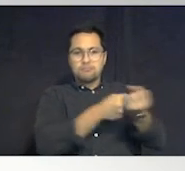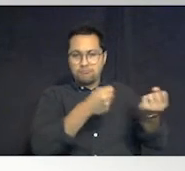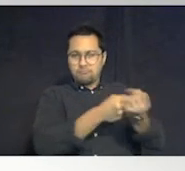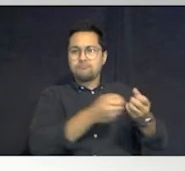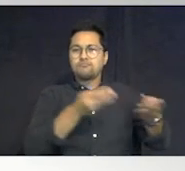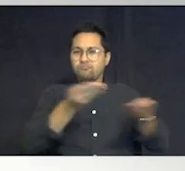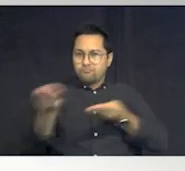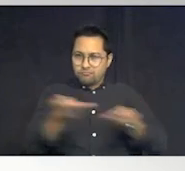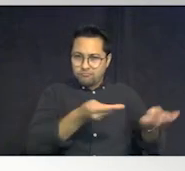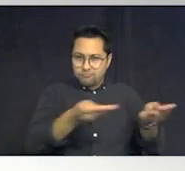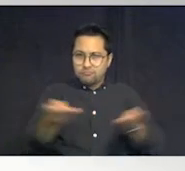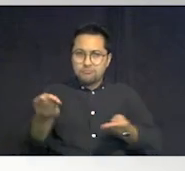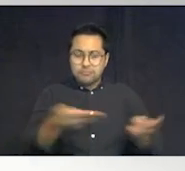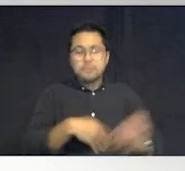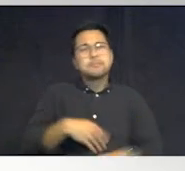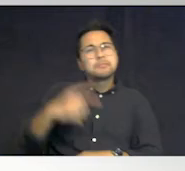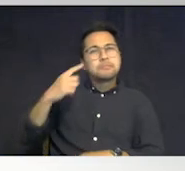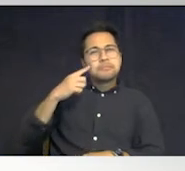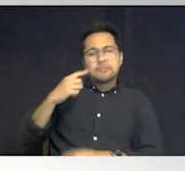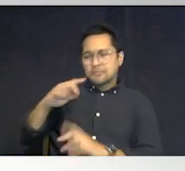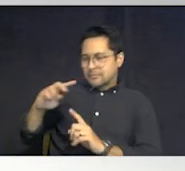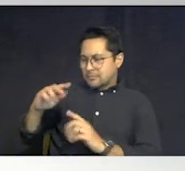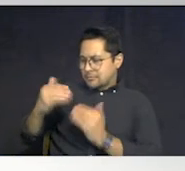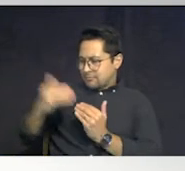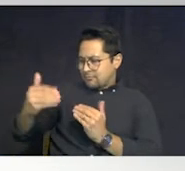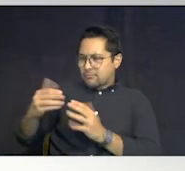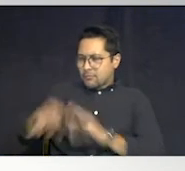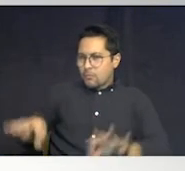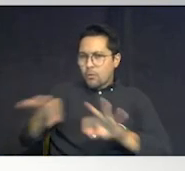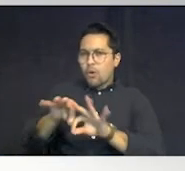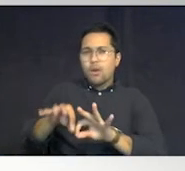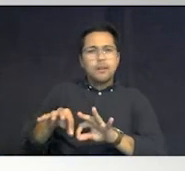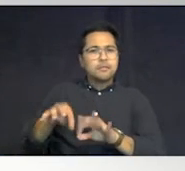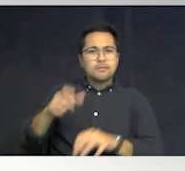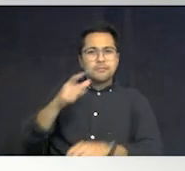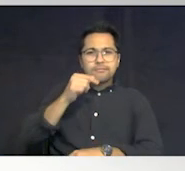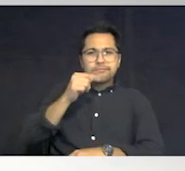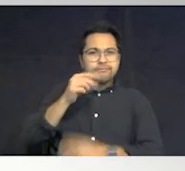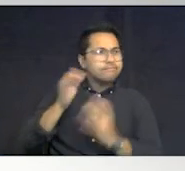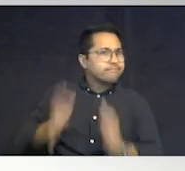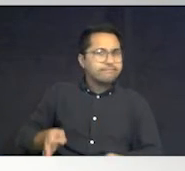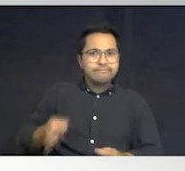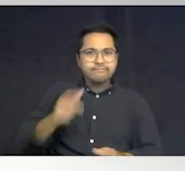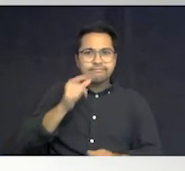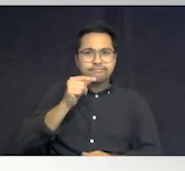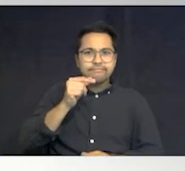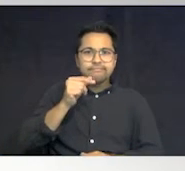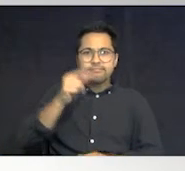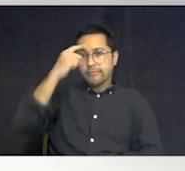options. I think the next important key point here is who are the decision makers. So when it comes to